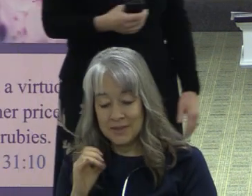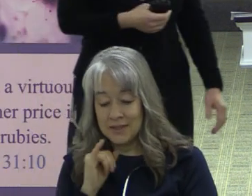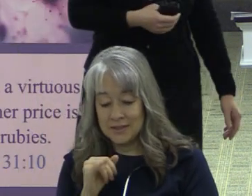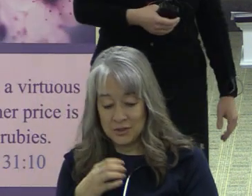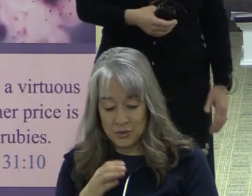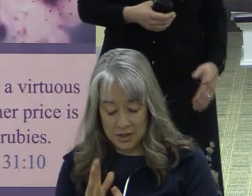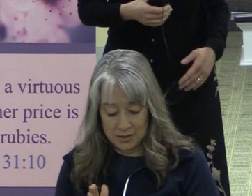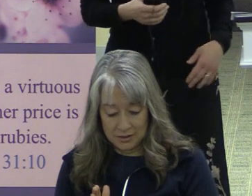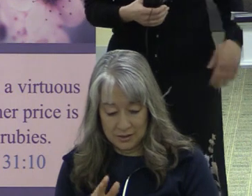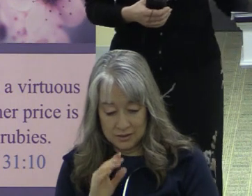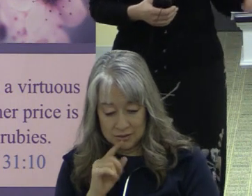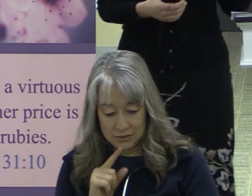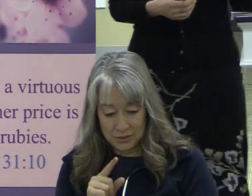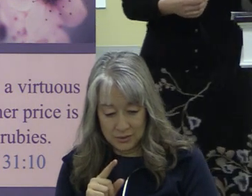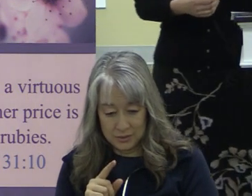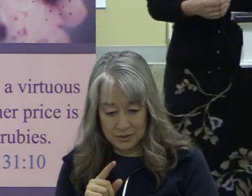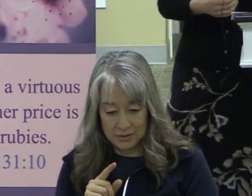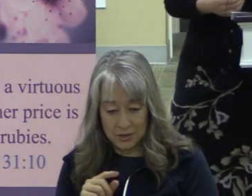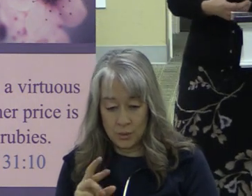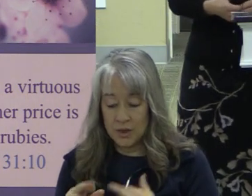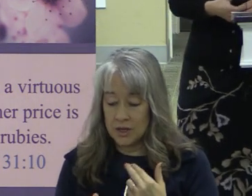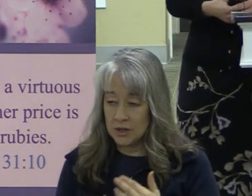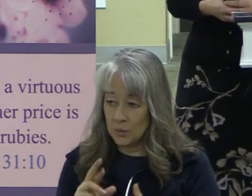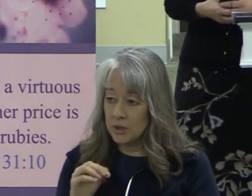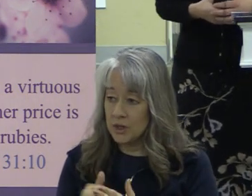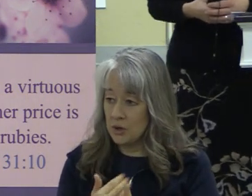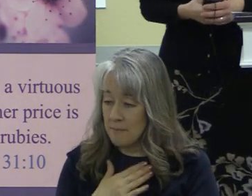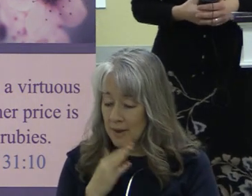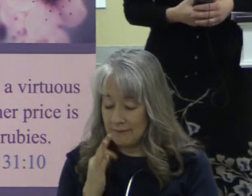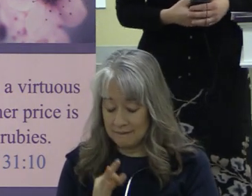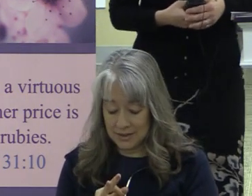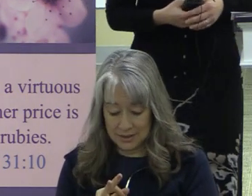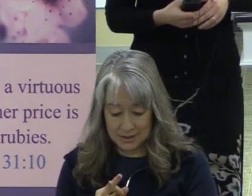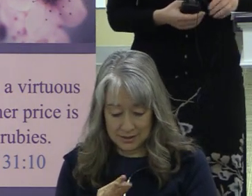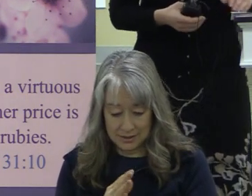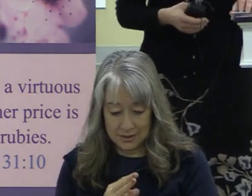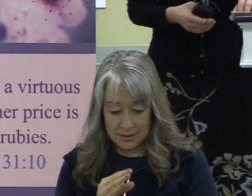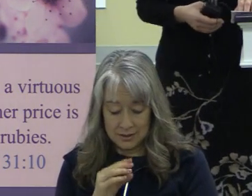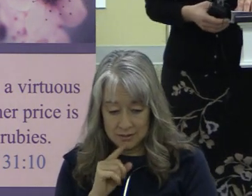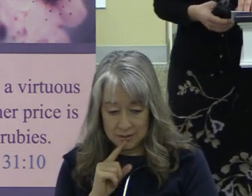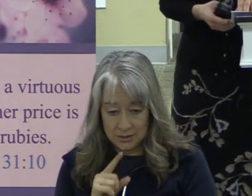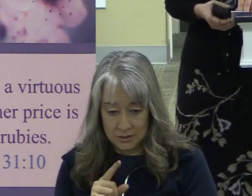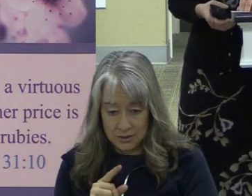the creator. And so it just renewed my faith.